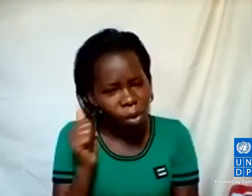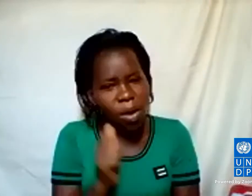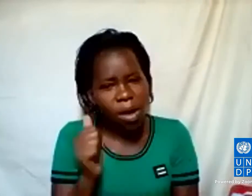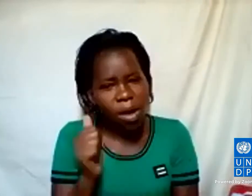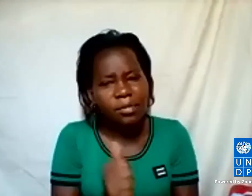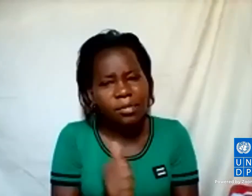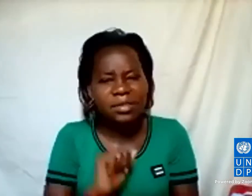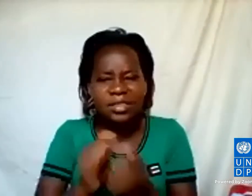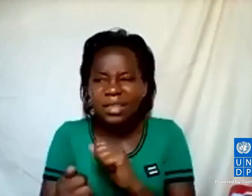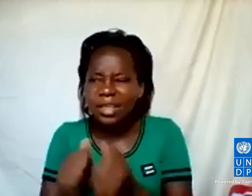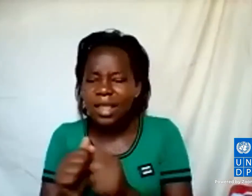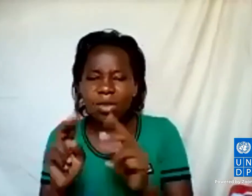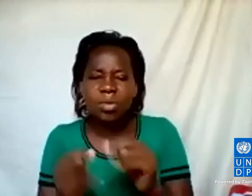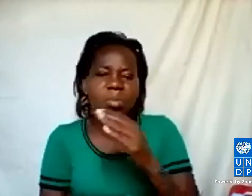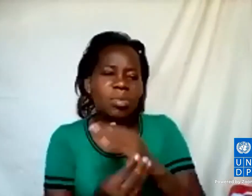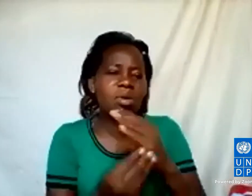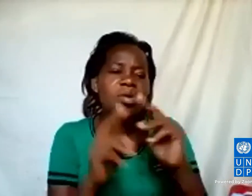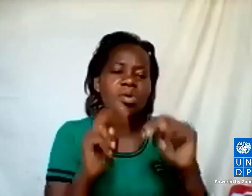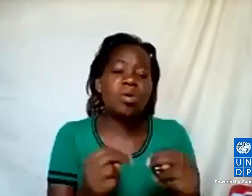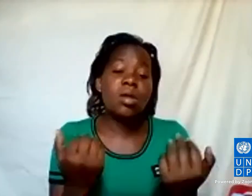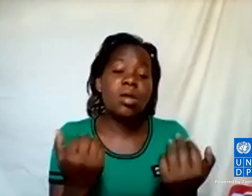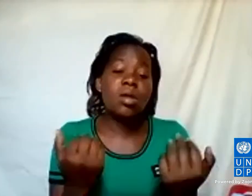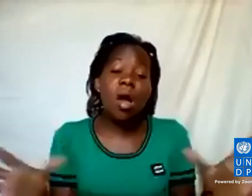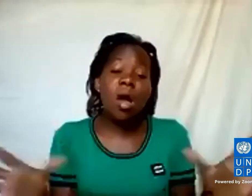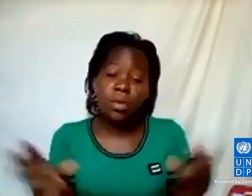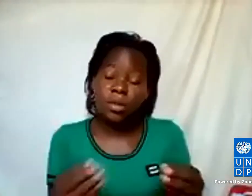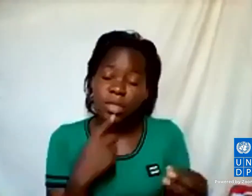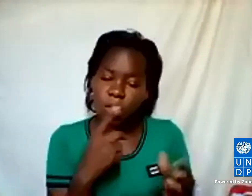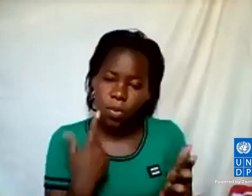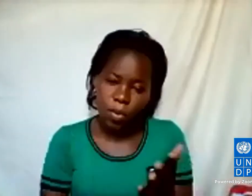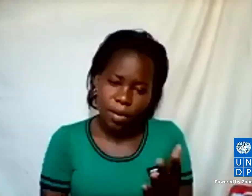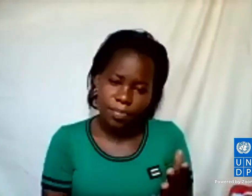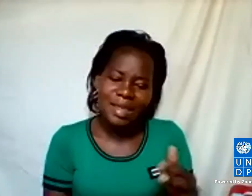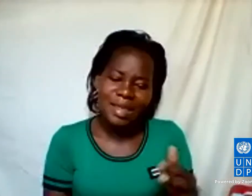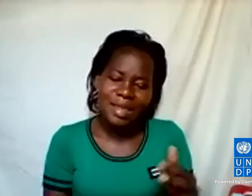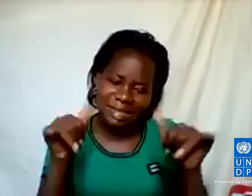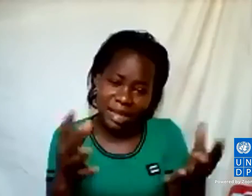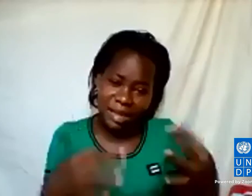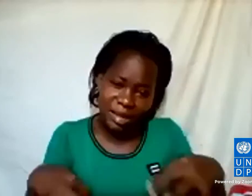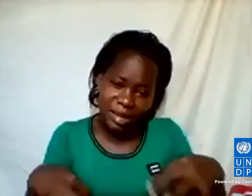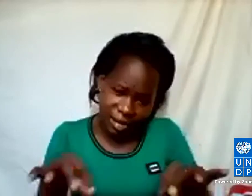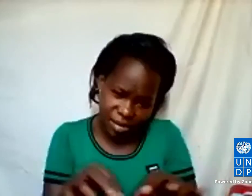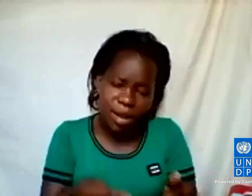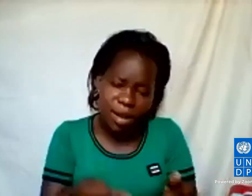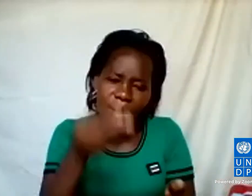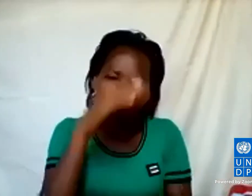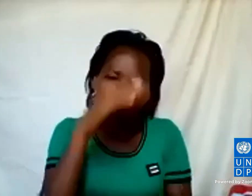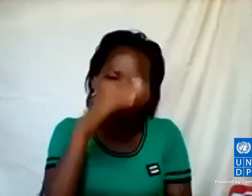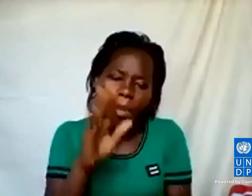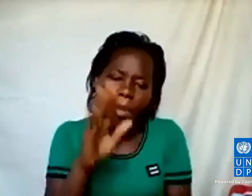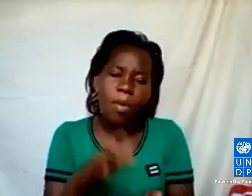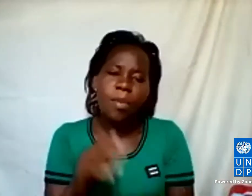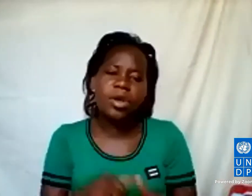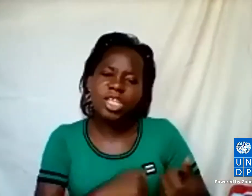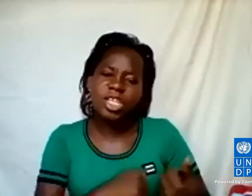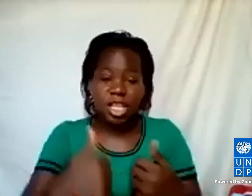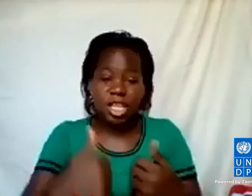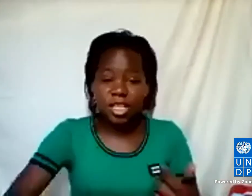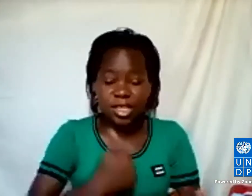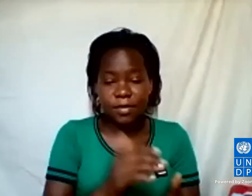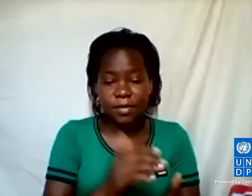but as I'm concluding, staying relevant, learning as much as possible, challenging your status quo. How can I